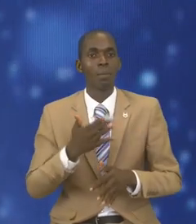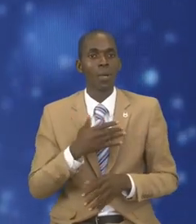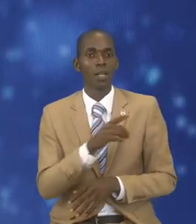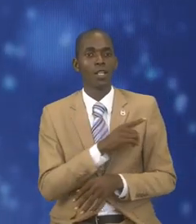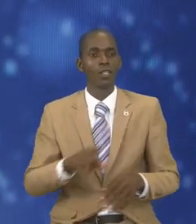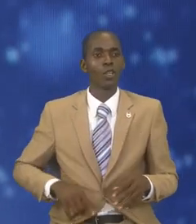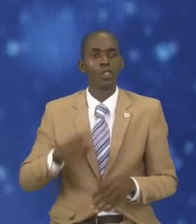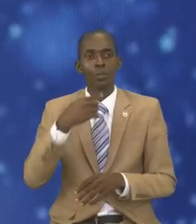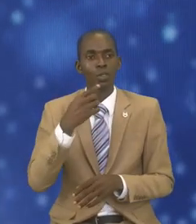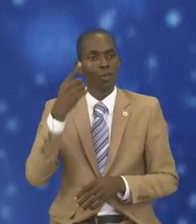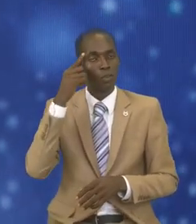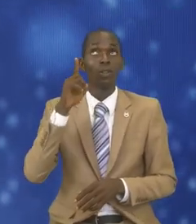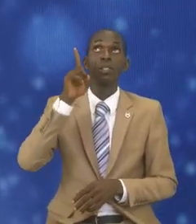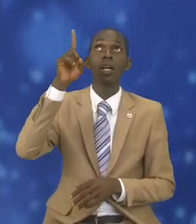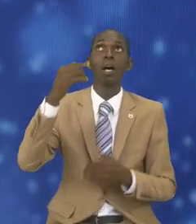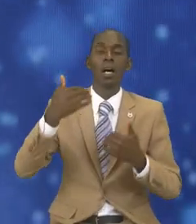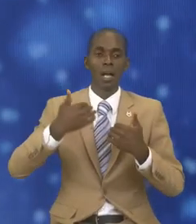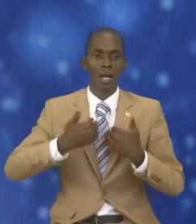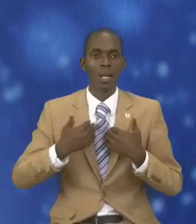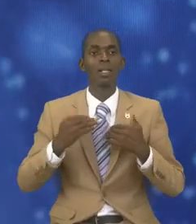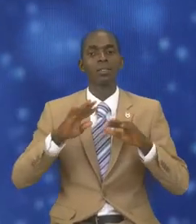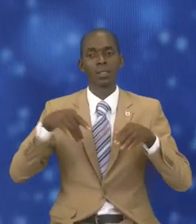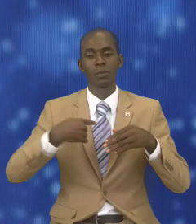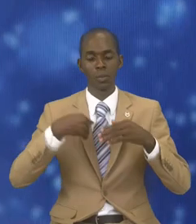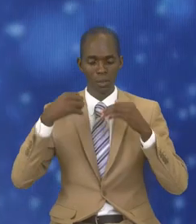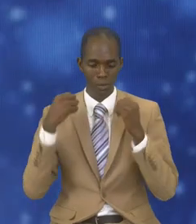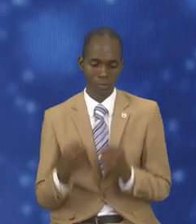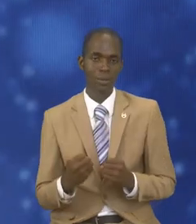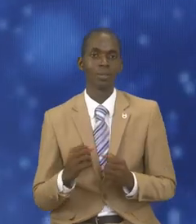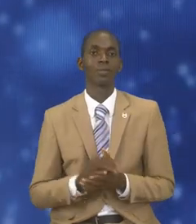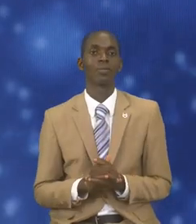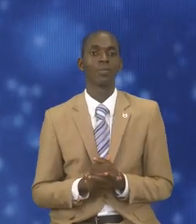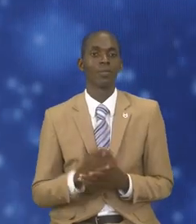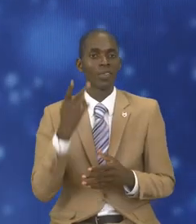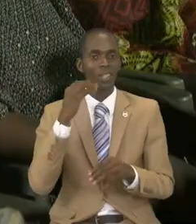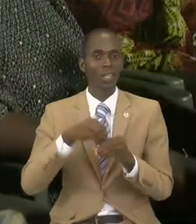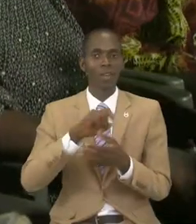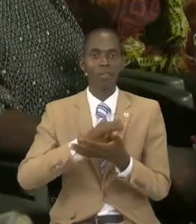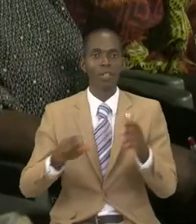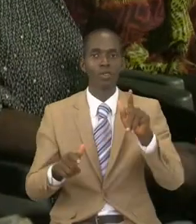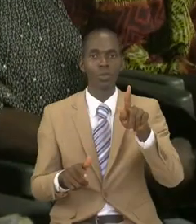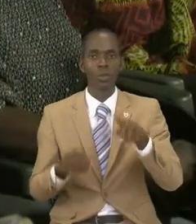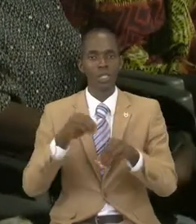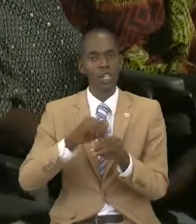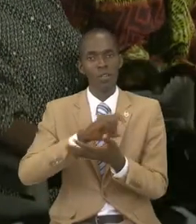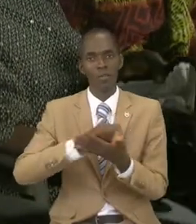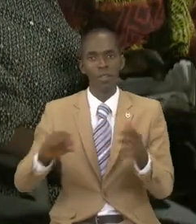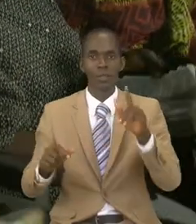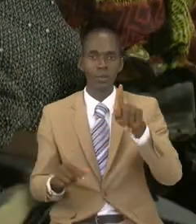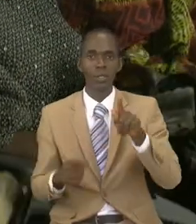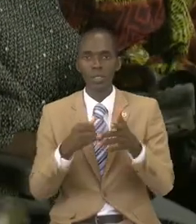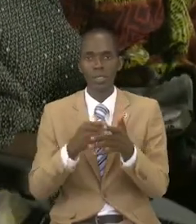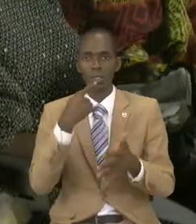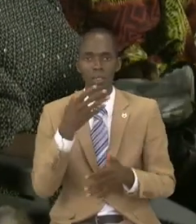for thou hast strengthened me. Look at verse 21. In verse 21, it